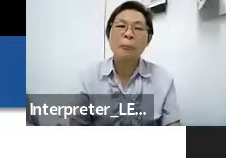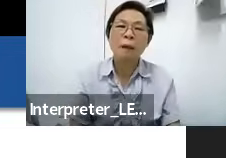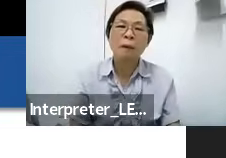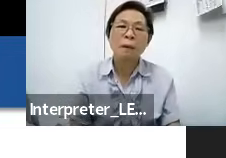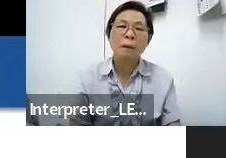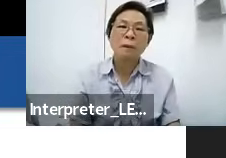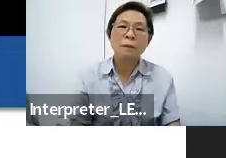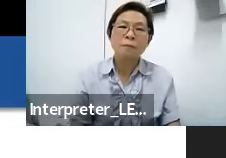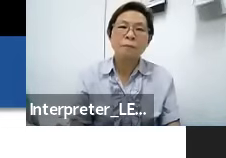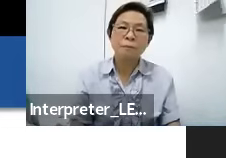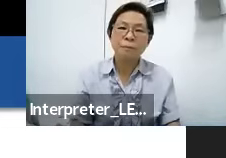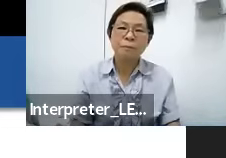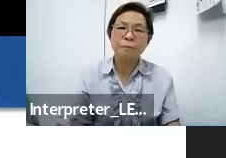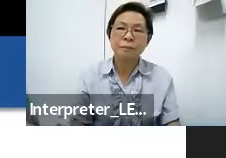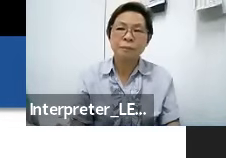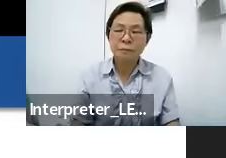Next slide. So